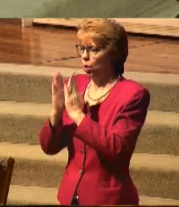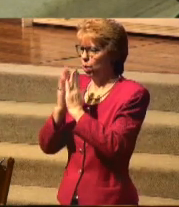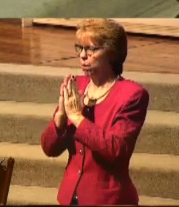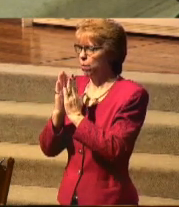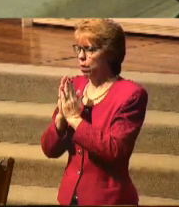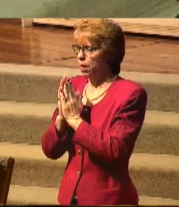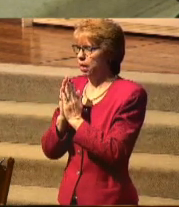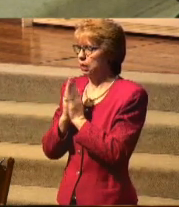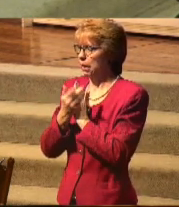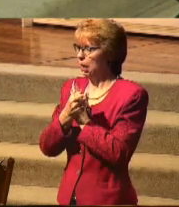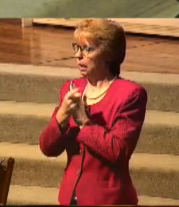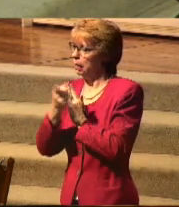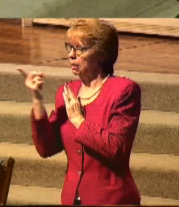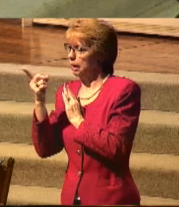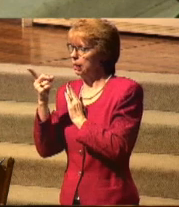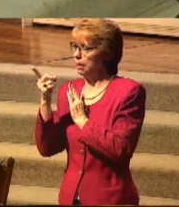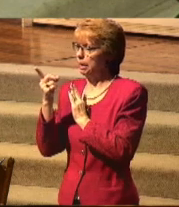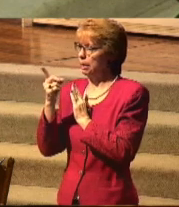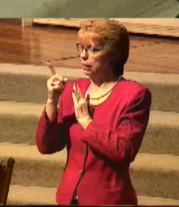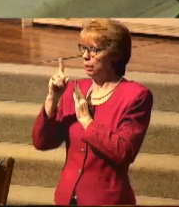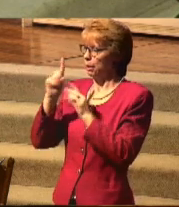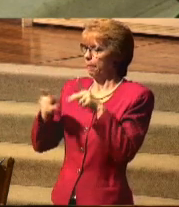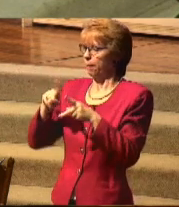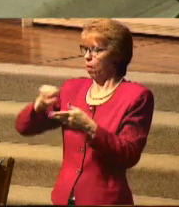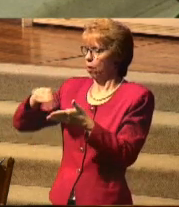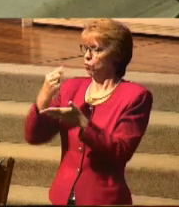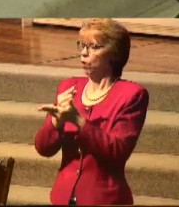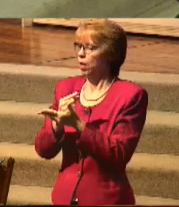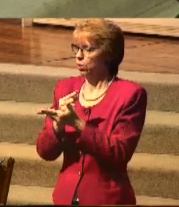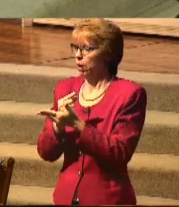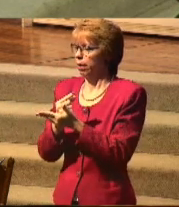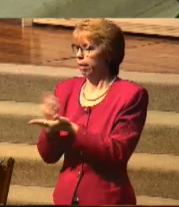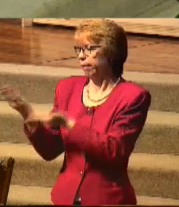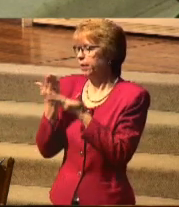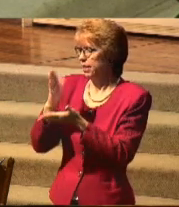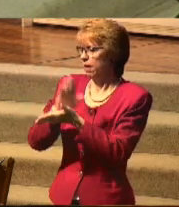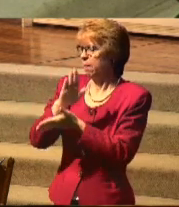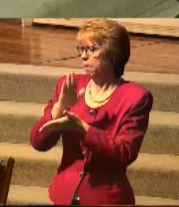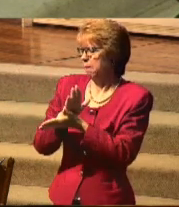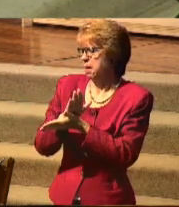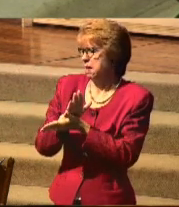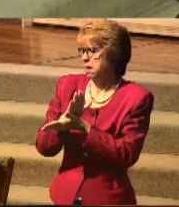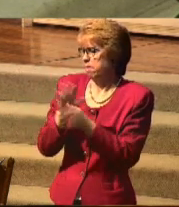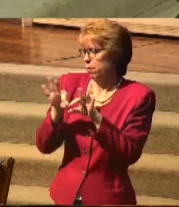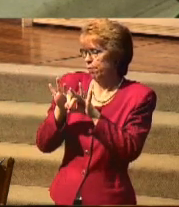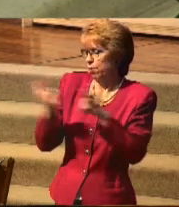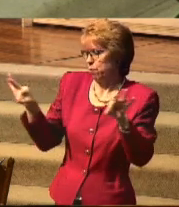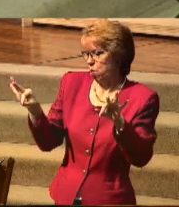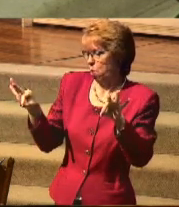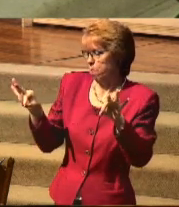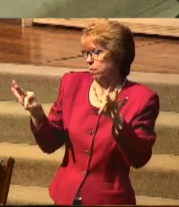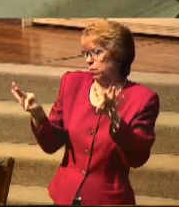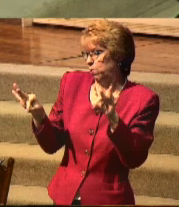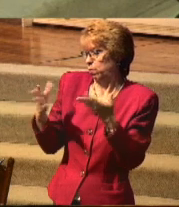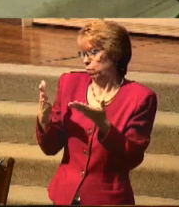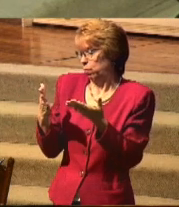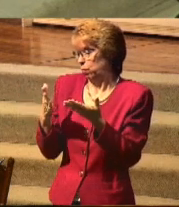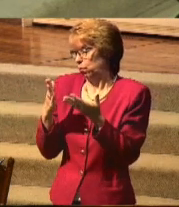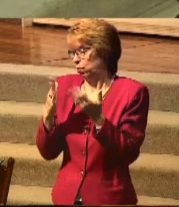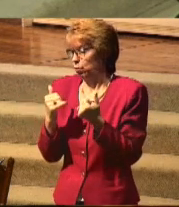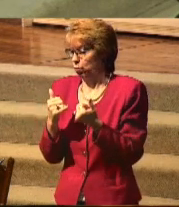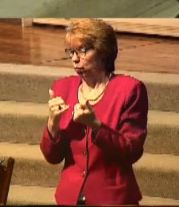graduates, Lord, they're receiving a piece of paper in a few days. Some have already received